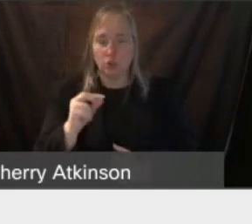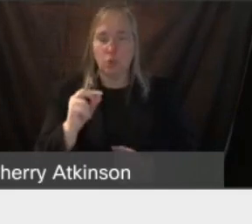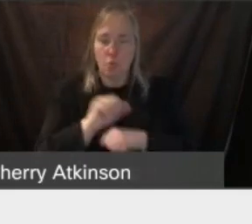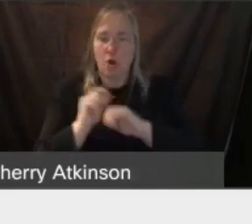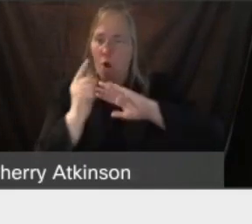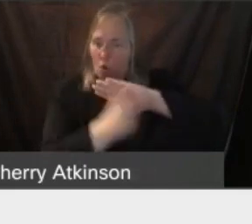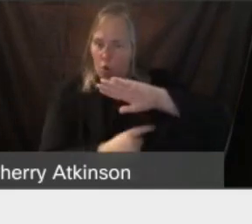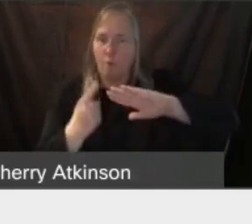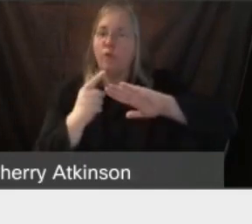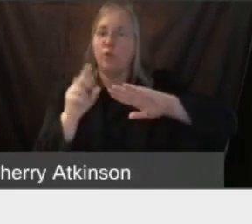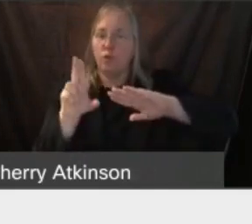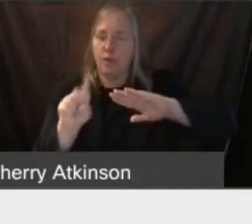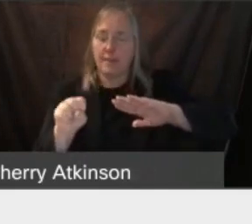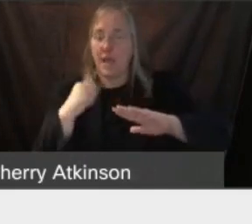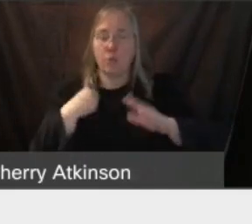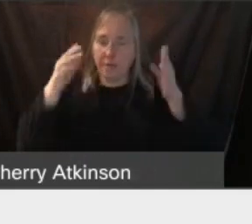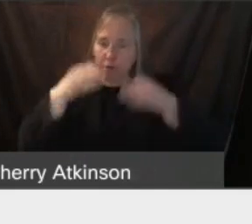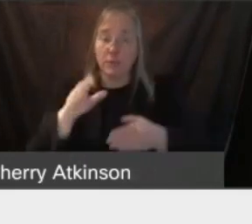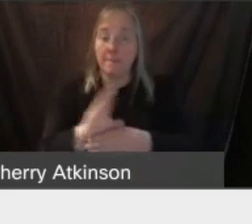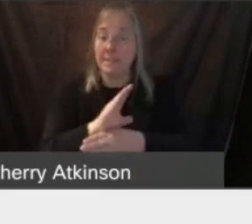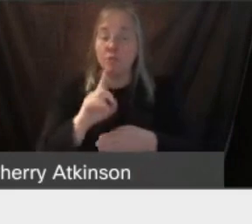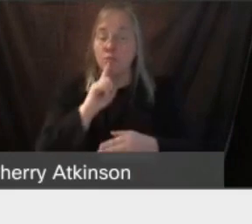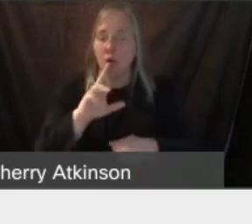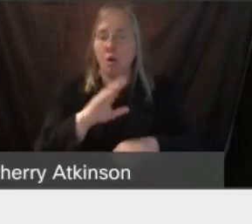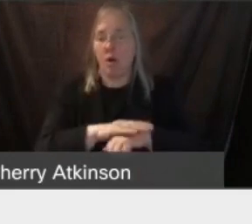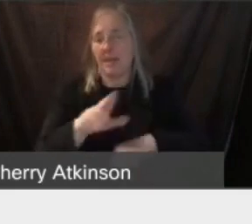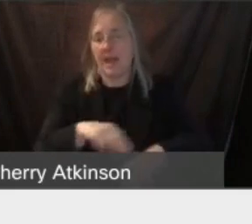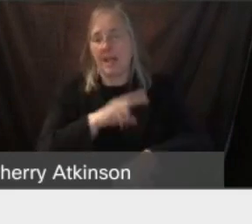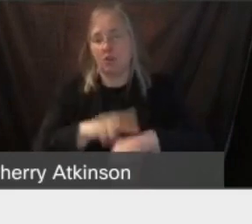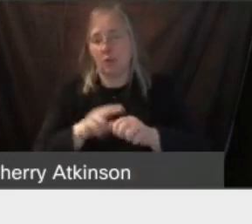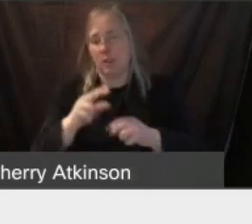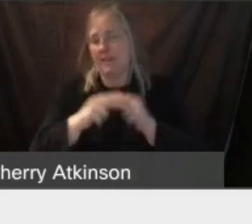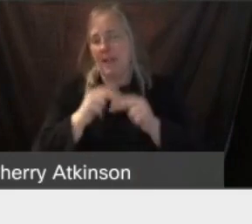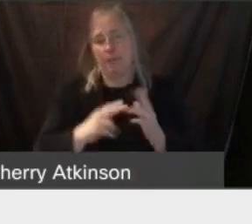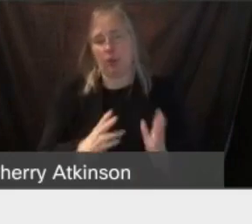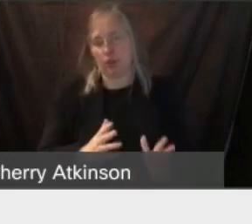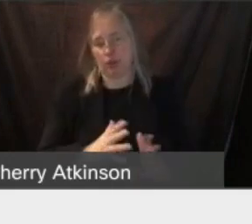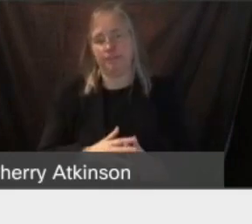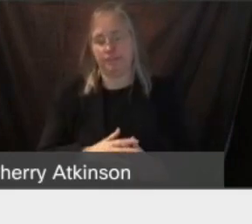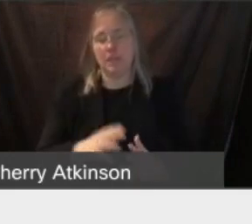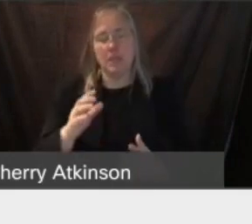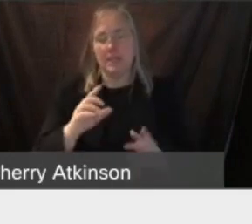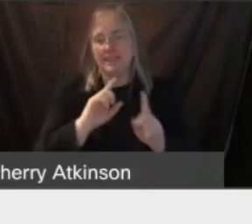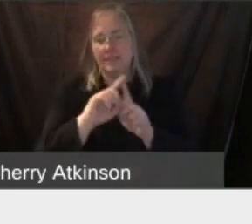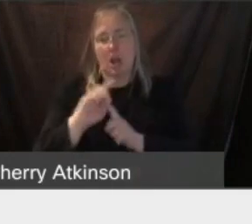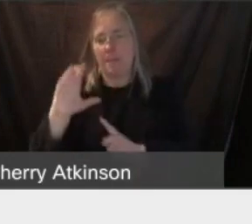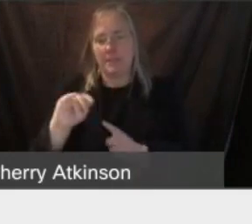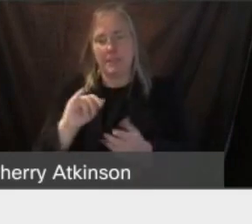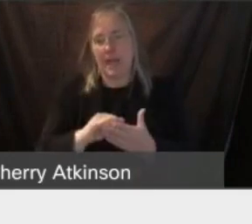country, and we focus our business really on national developers, companies that are